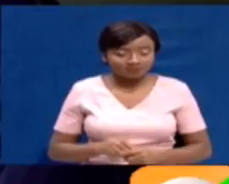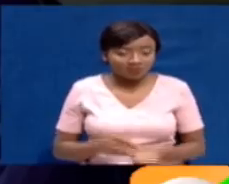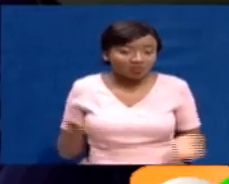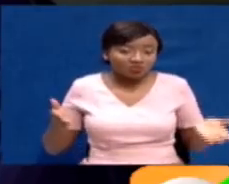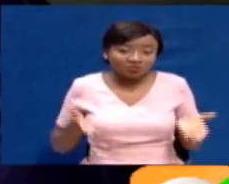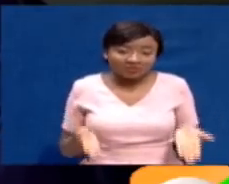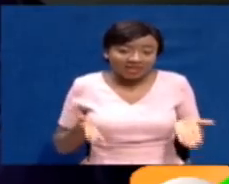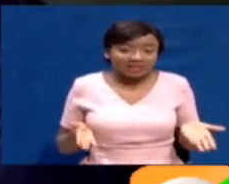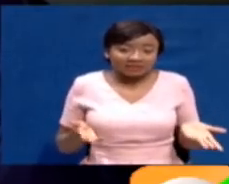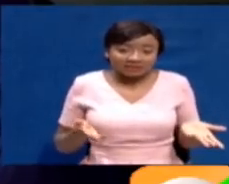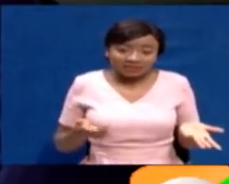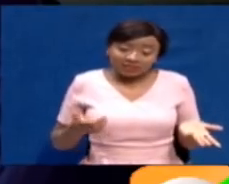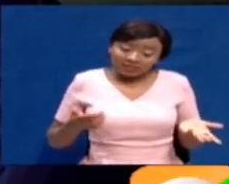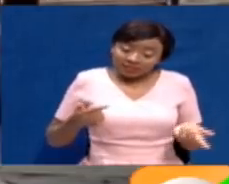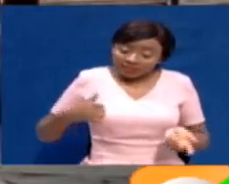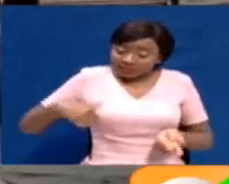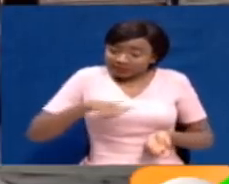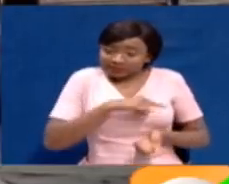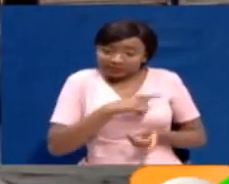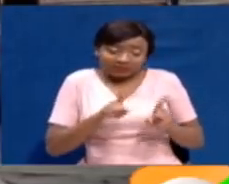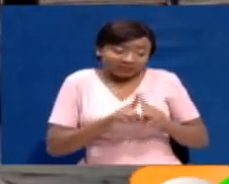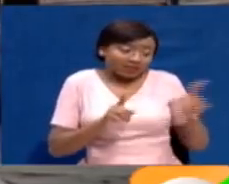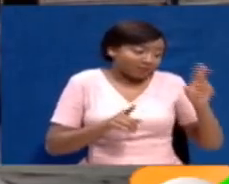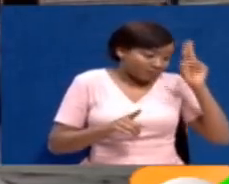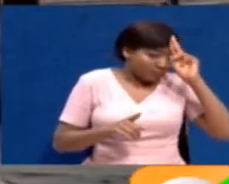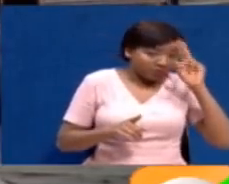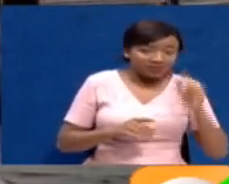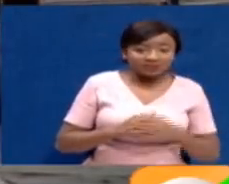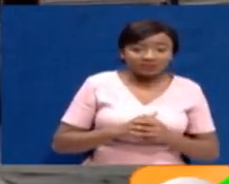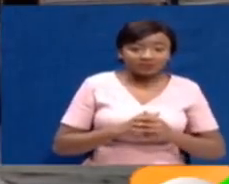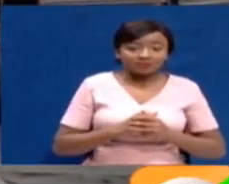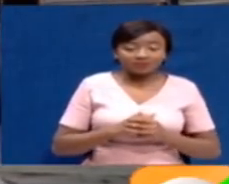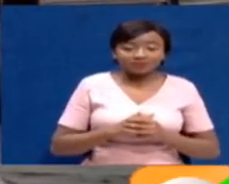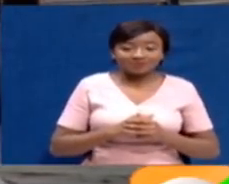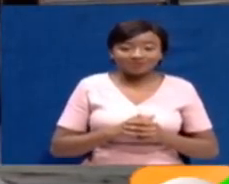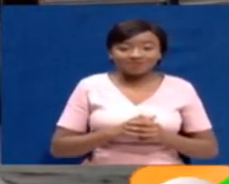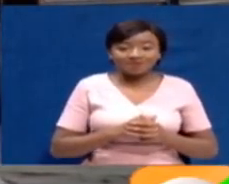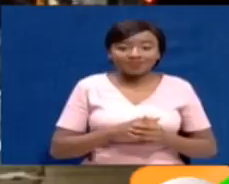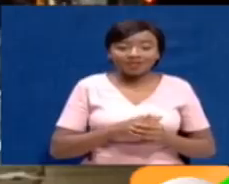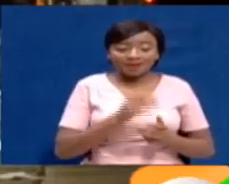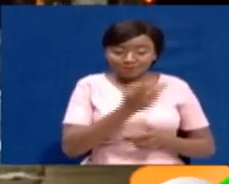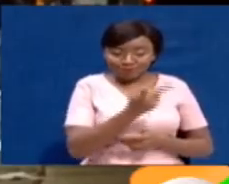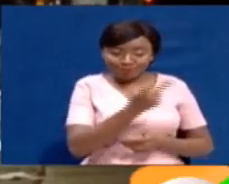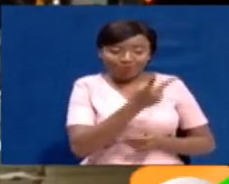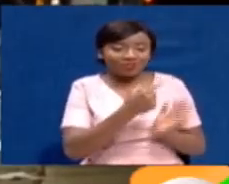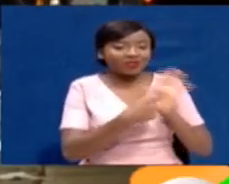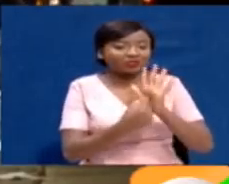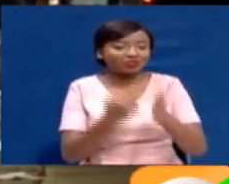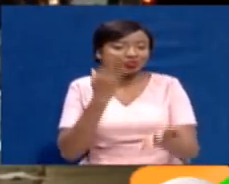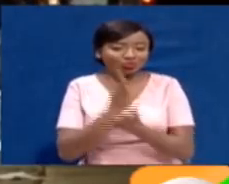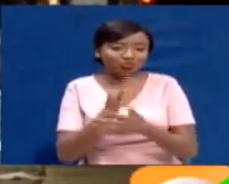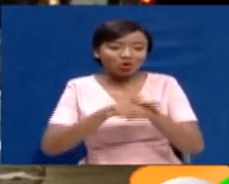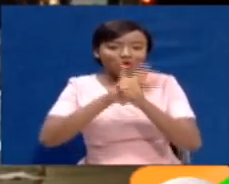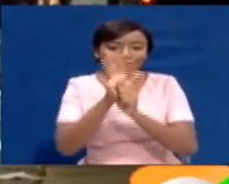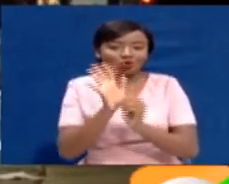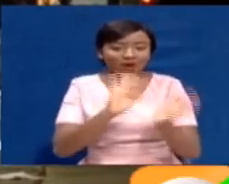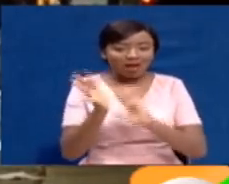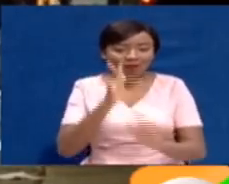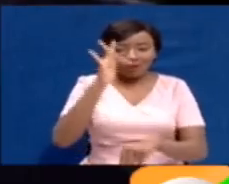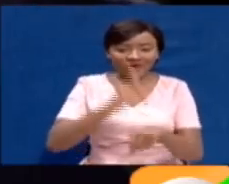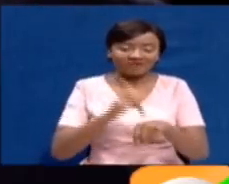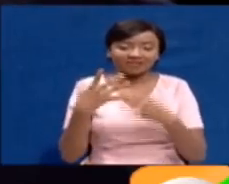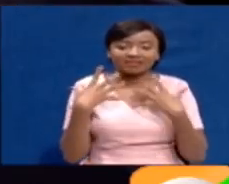sasa ni sisi na maskari. Nyasinga and Nyandigisi reveal just how COVID-19 have affected the